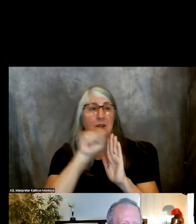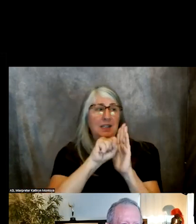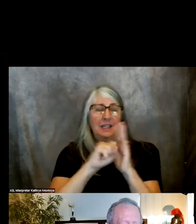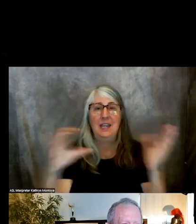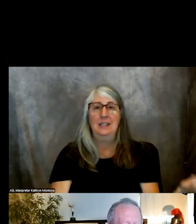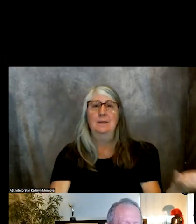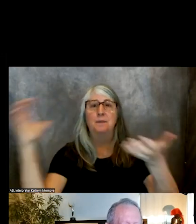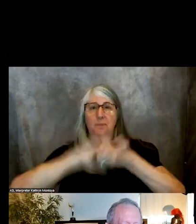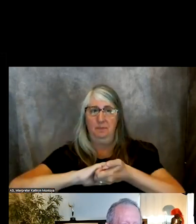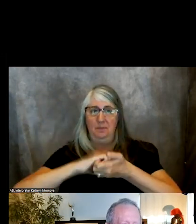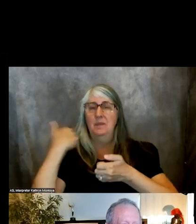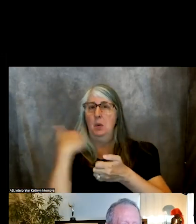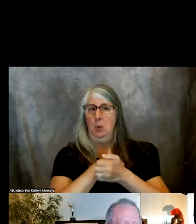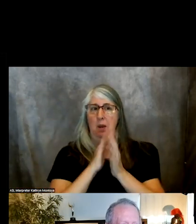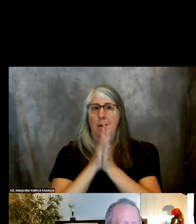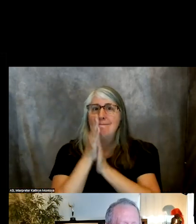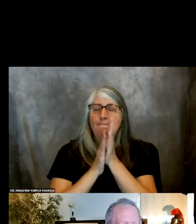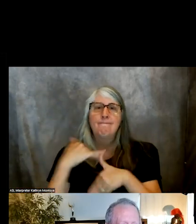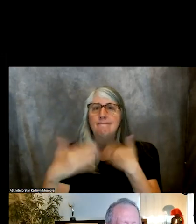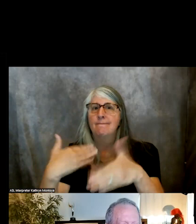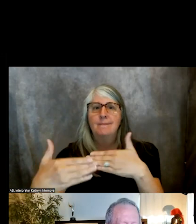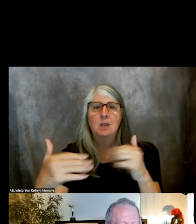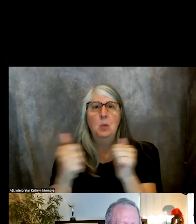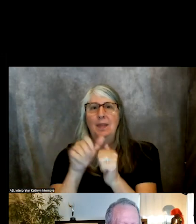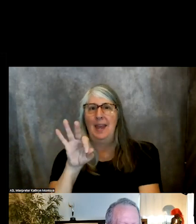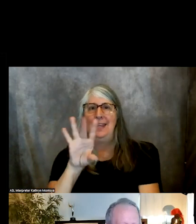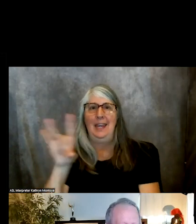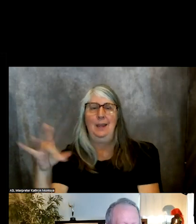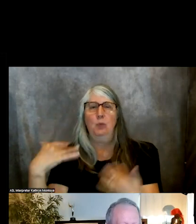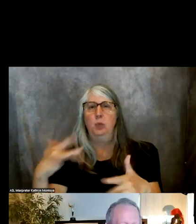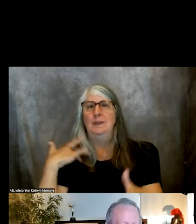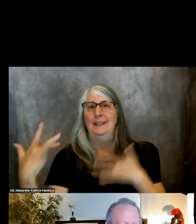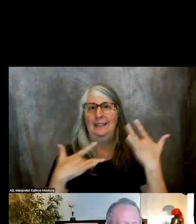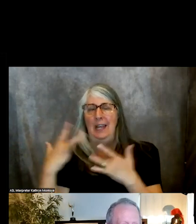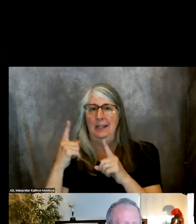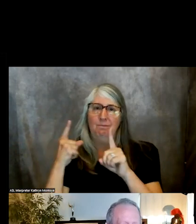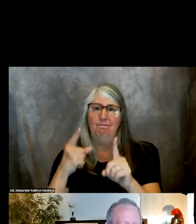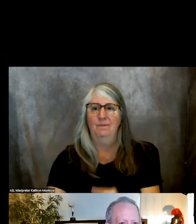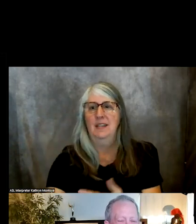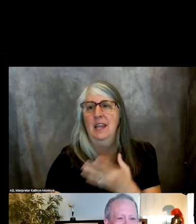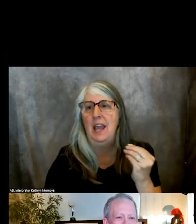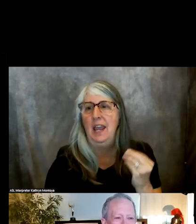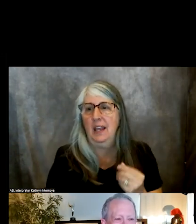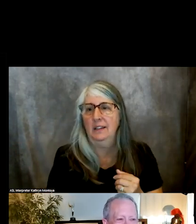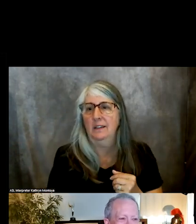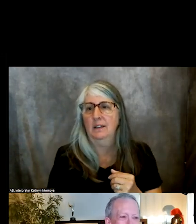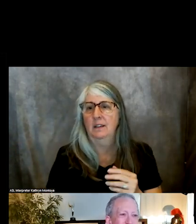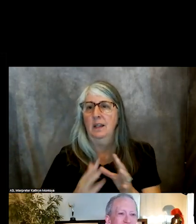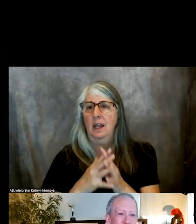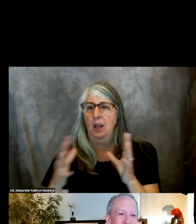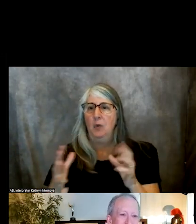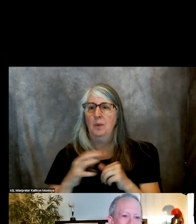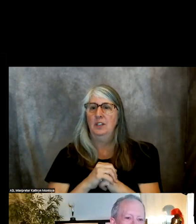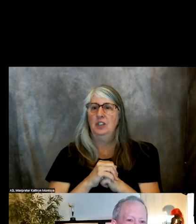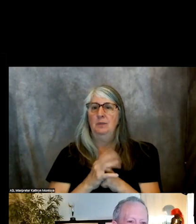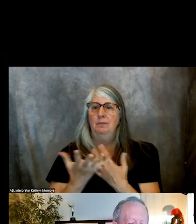we're pursuing together with 988 is a really exciting direction. And the amount of